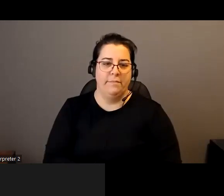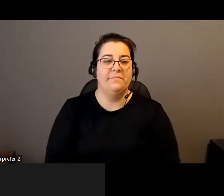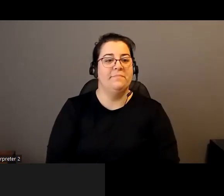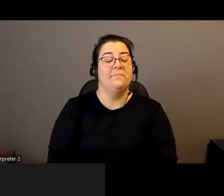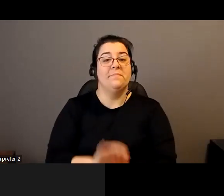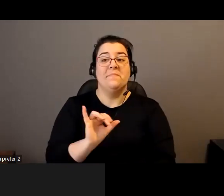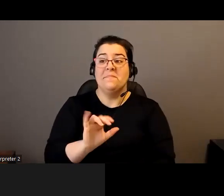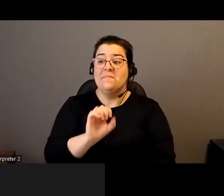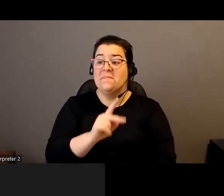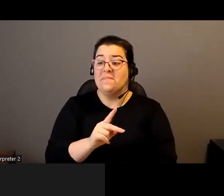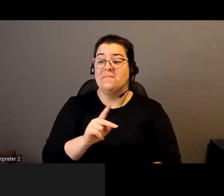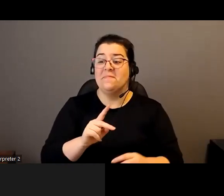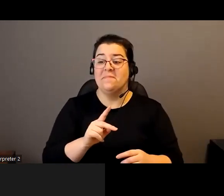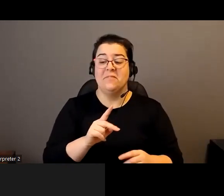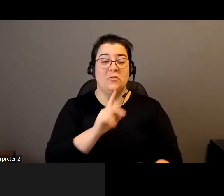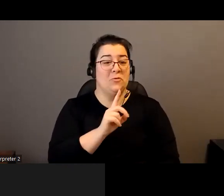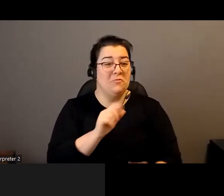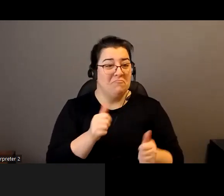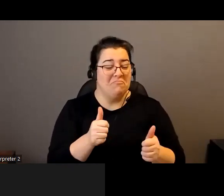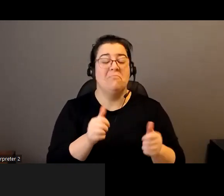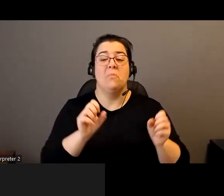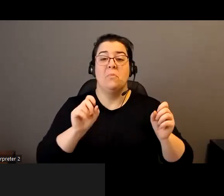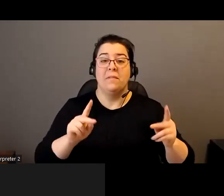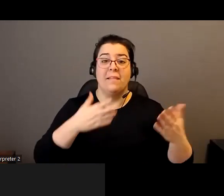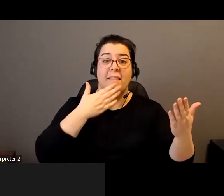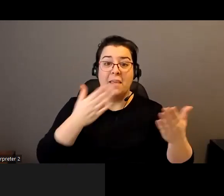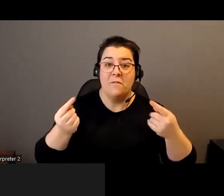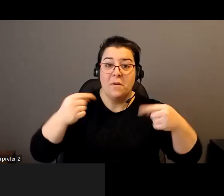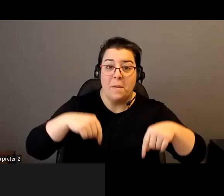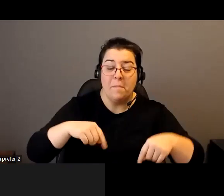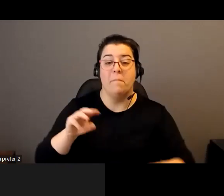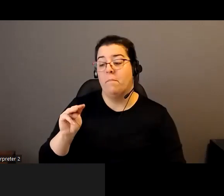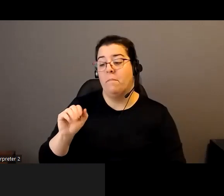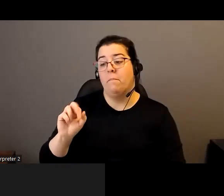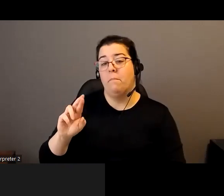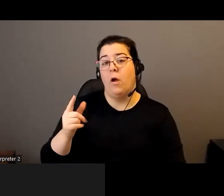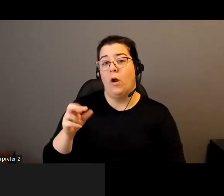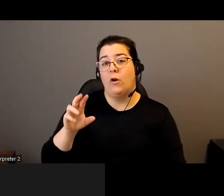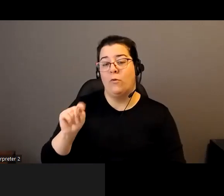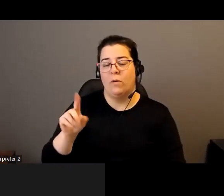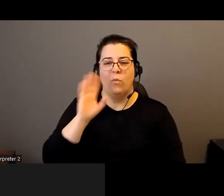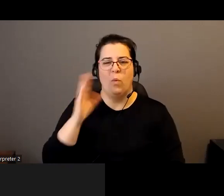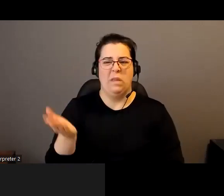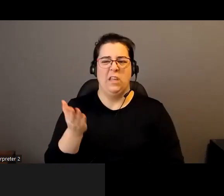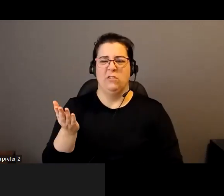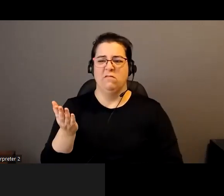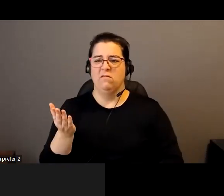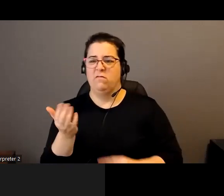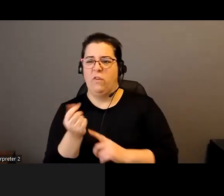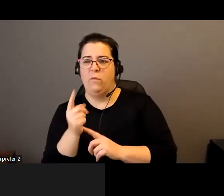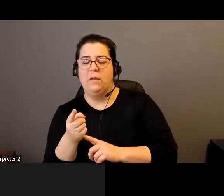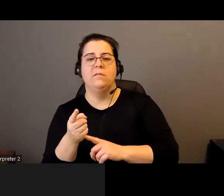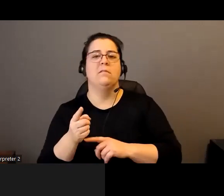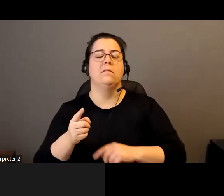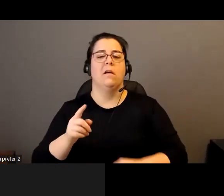everybody for attending. Again, Margaret will be around for a bit on the platform. Again, just to, if you want to network, ask